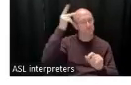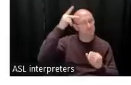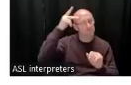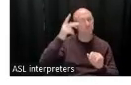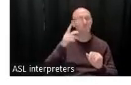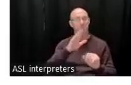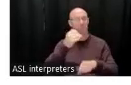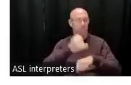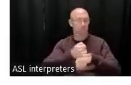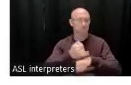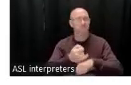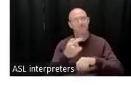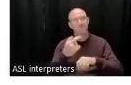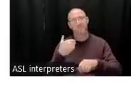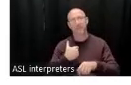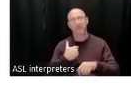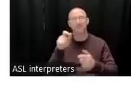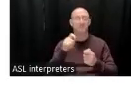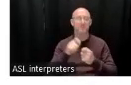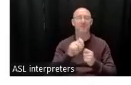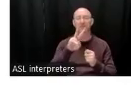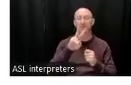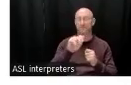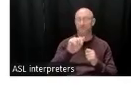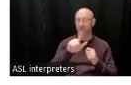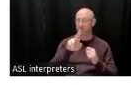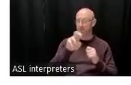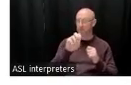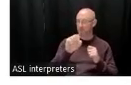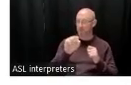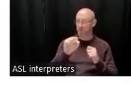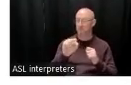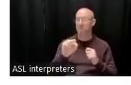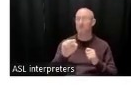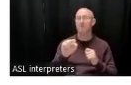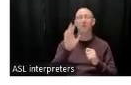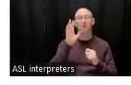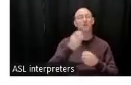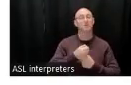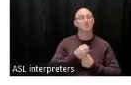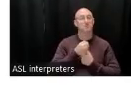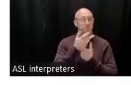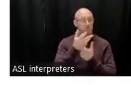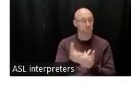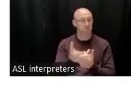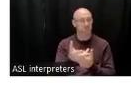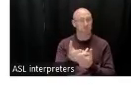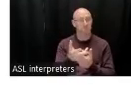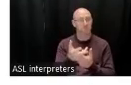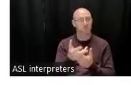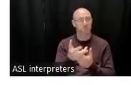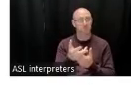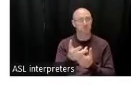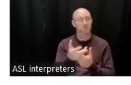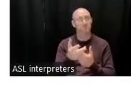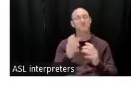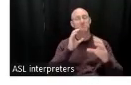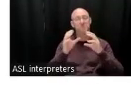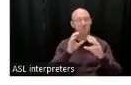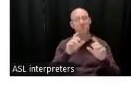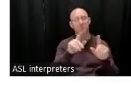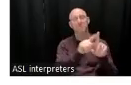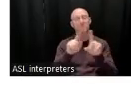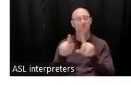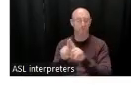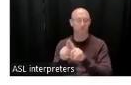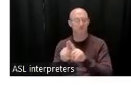your institution have certain values that it not only expresses in its communications, but also